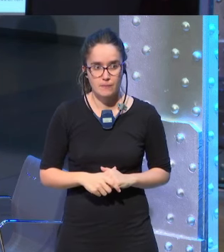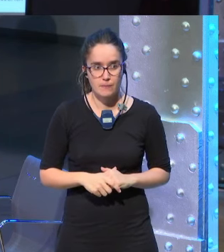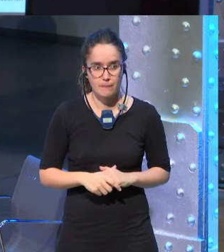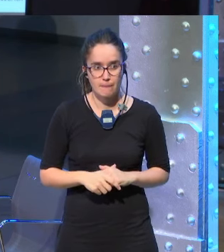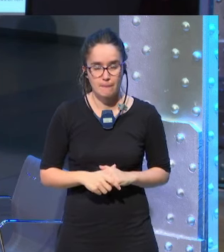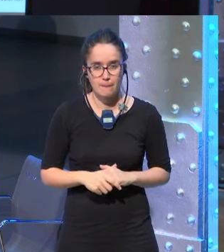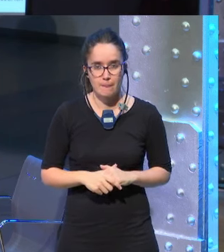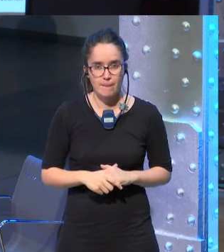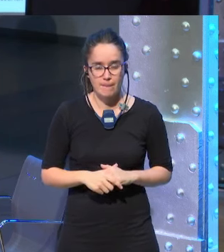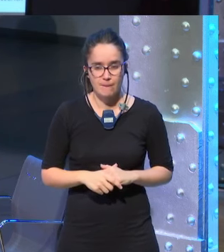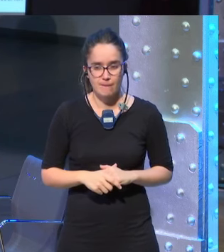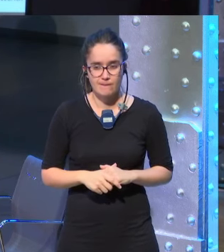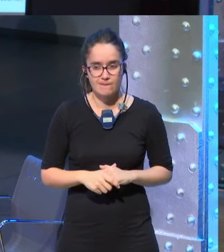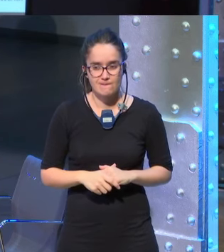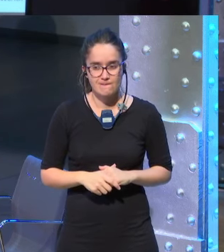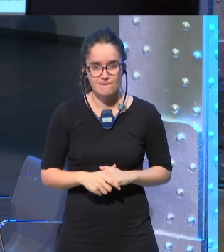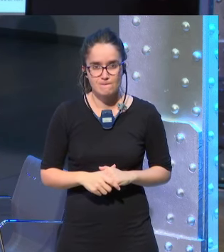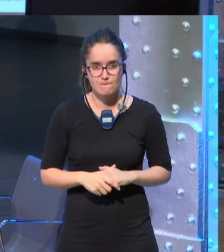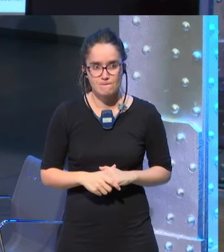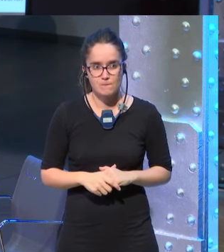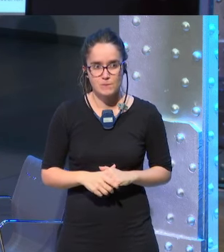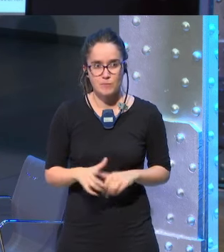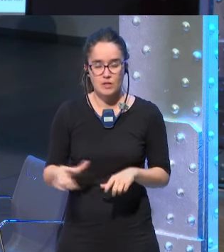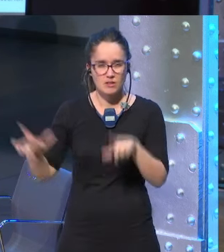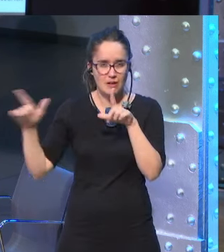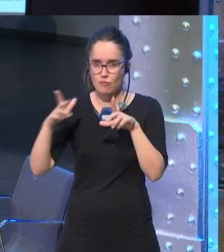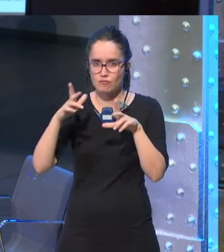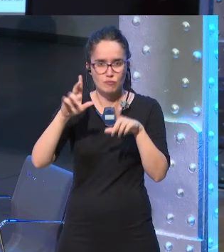it's again not working, but this is another view.